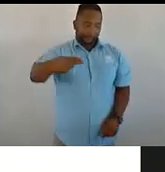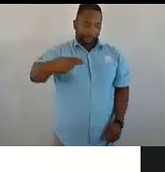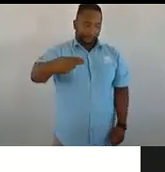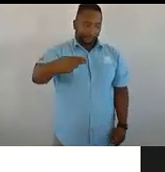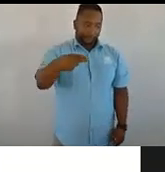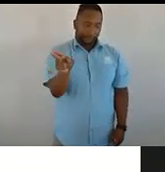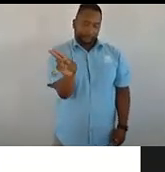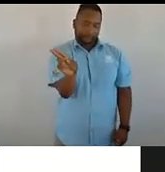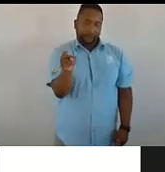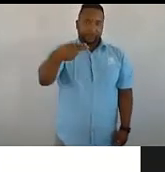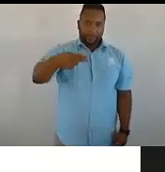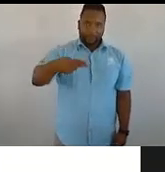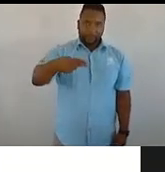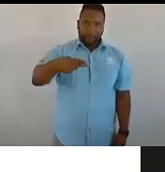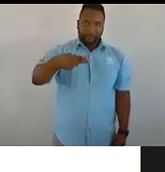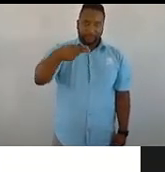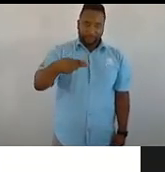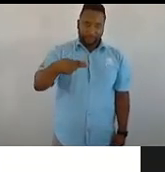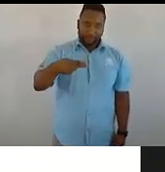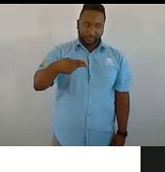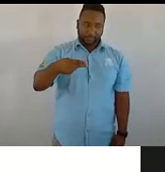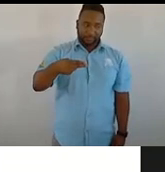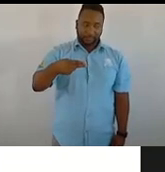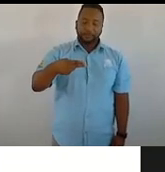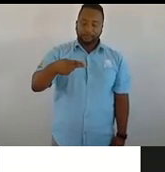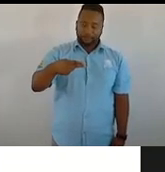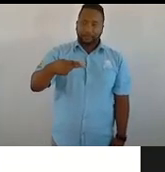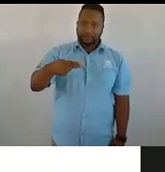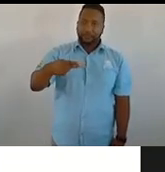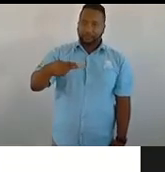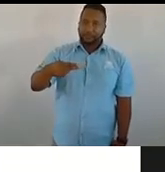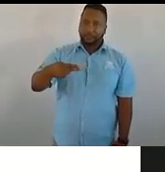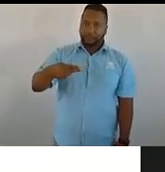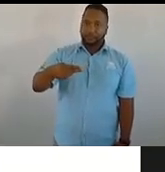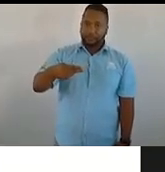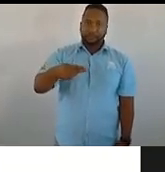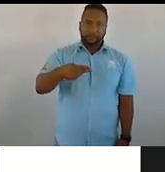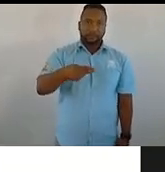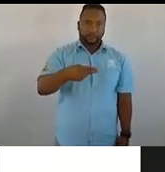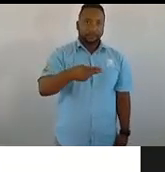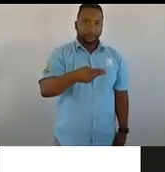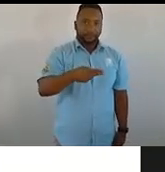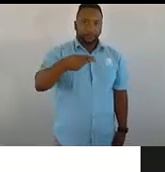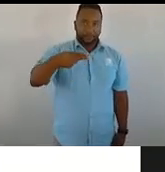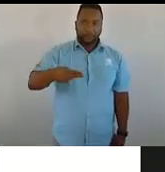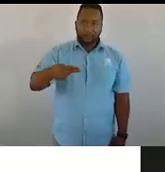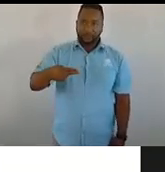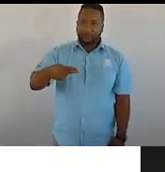not like that, like that. Yeah, with your palm facing you in this case, so that's the exception to the